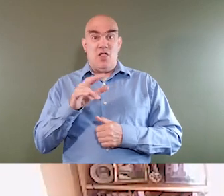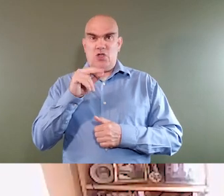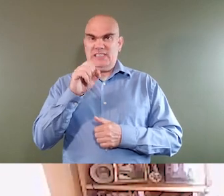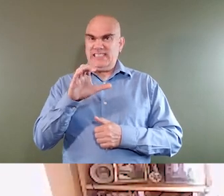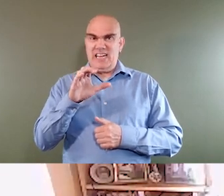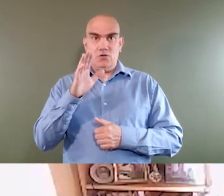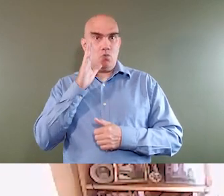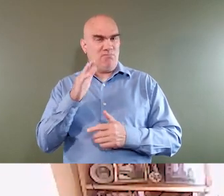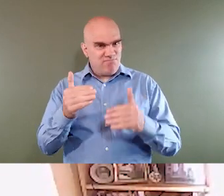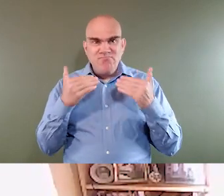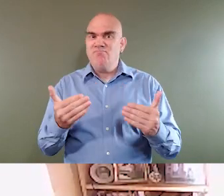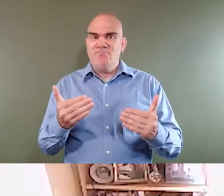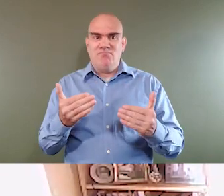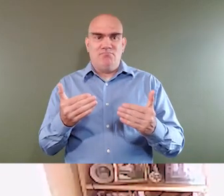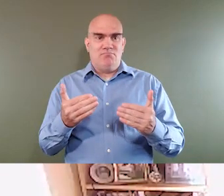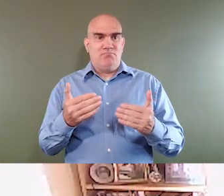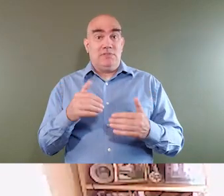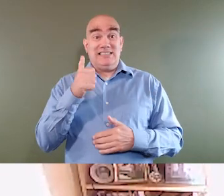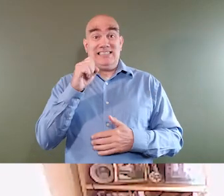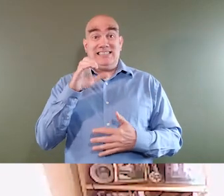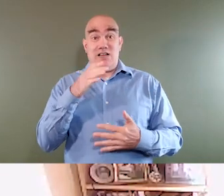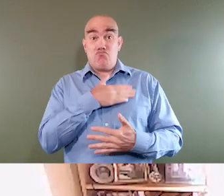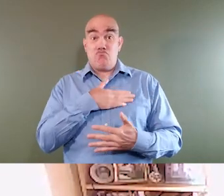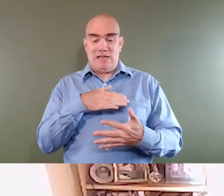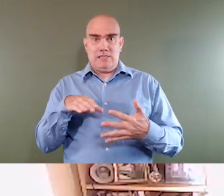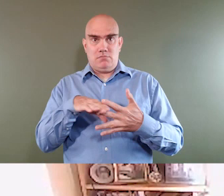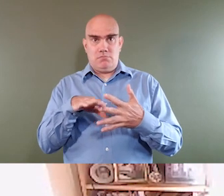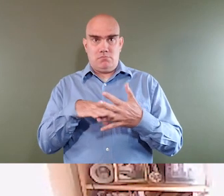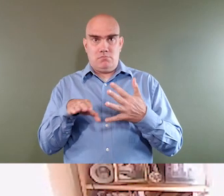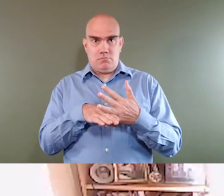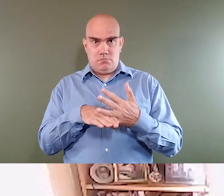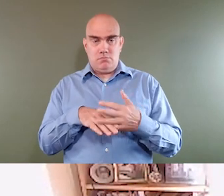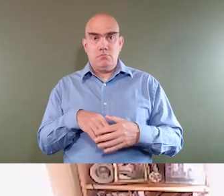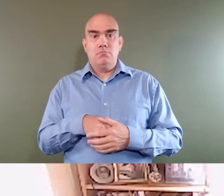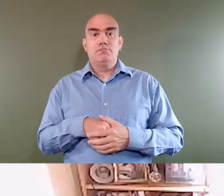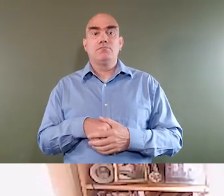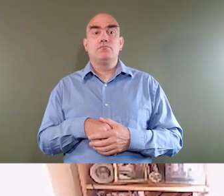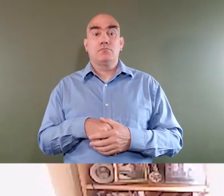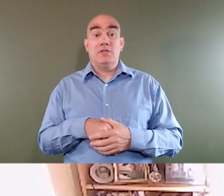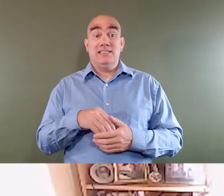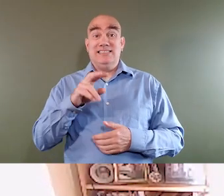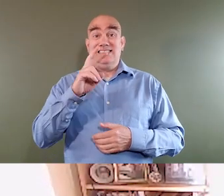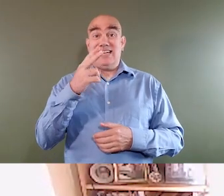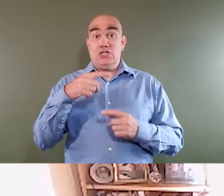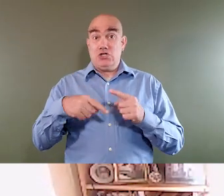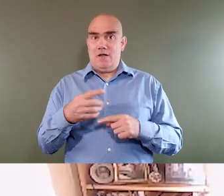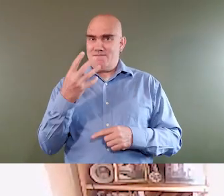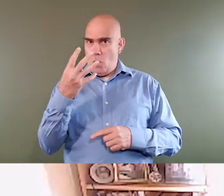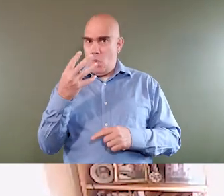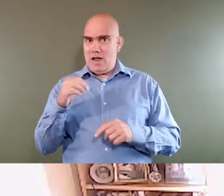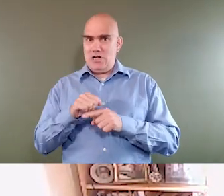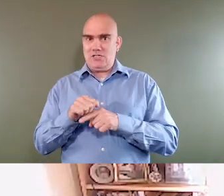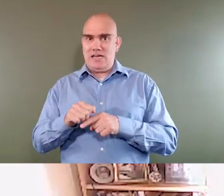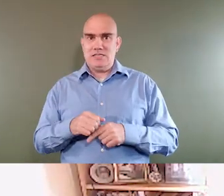those burpees. You got 10 seconds of rest in between, so it moves really quickly. Second circuit, there's 4 exercises. You're going to be doing